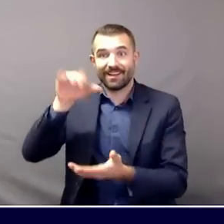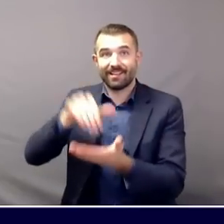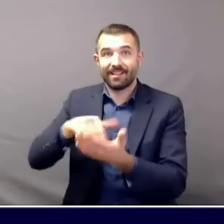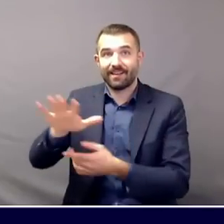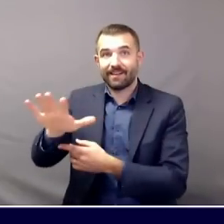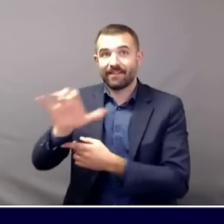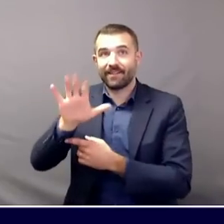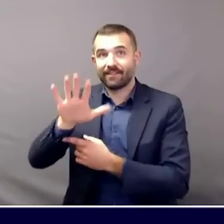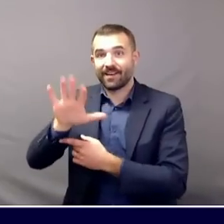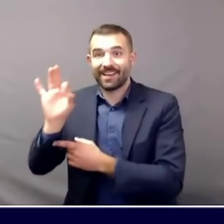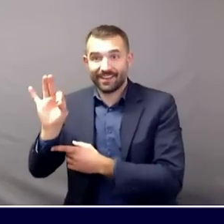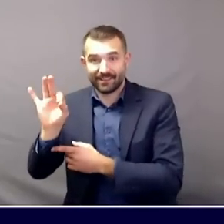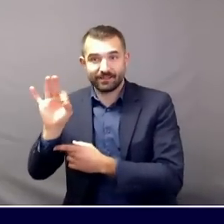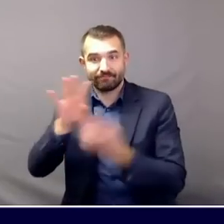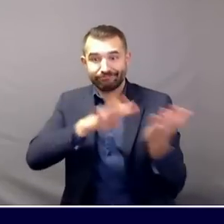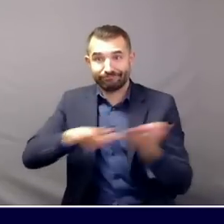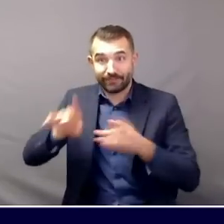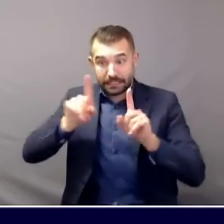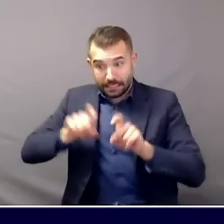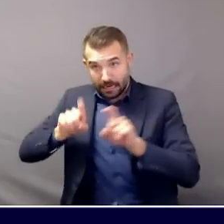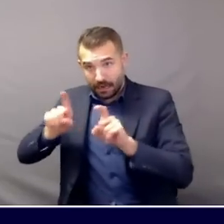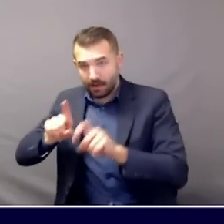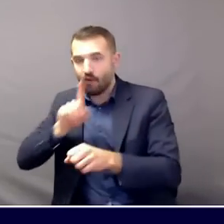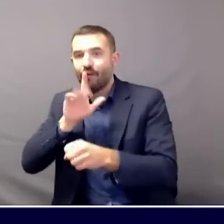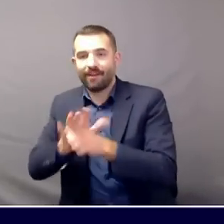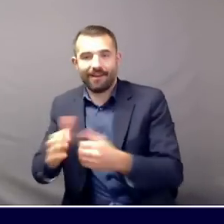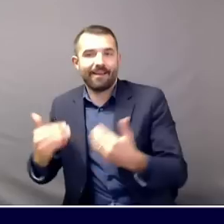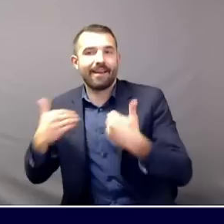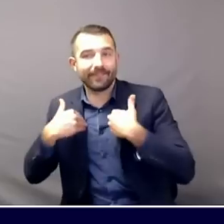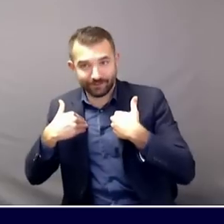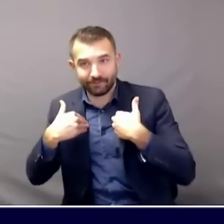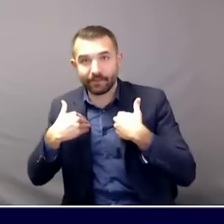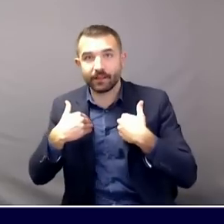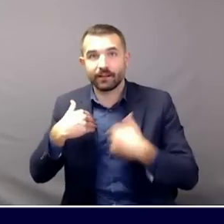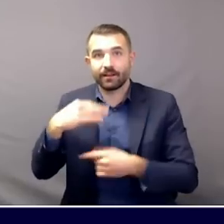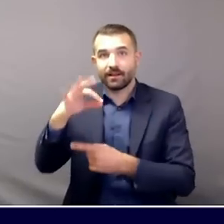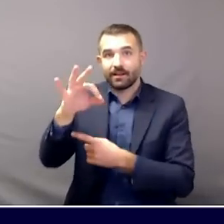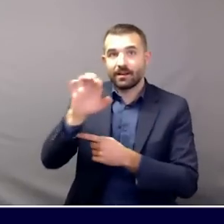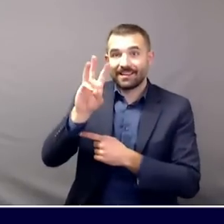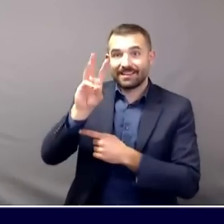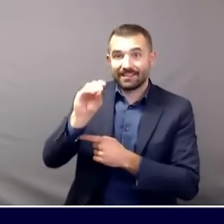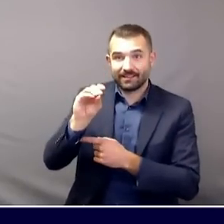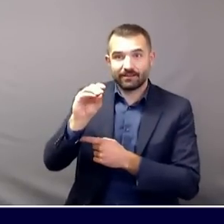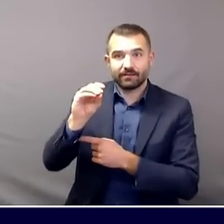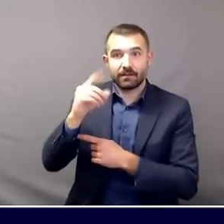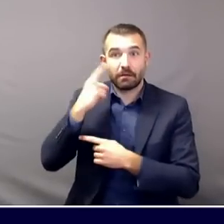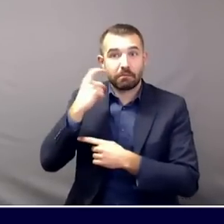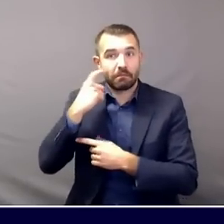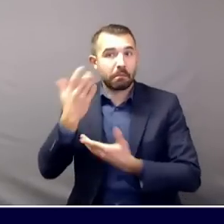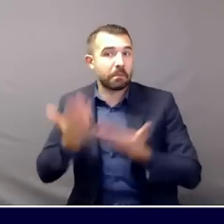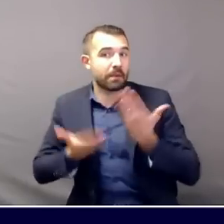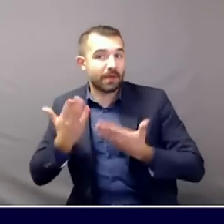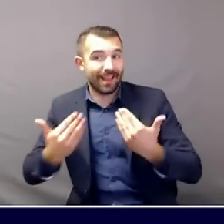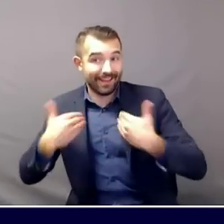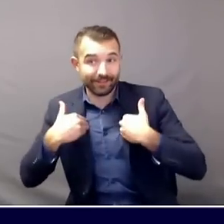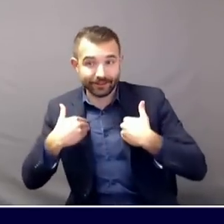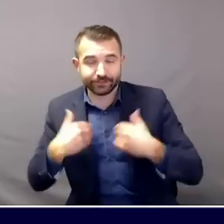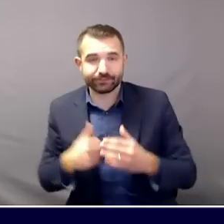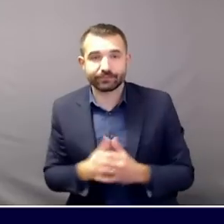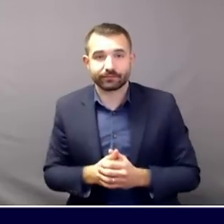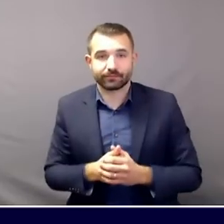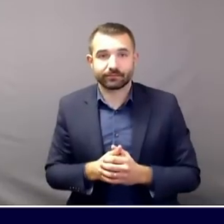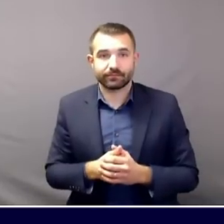8,559 are confirmed cases and 960 are probable cases. As I mentioned a moment ago, quite